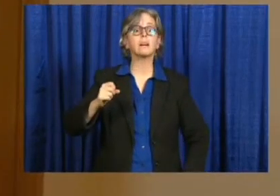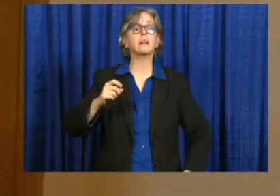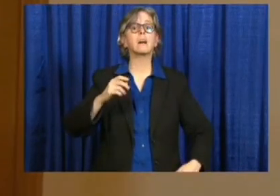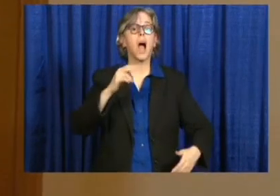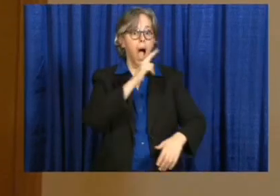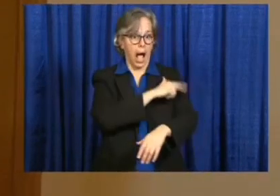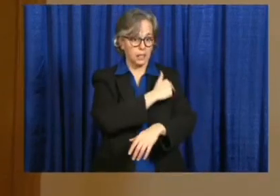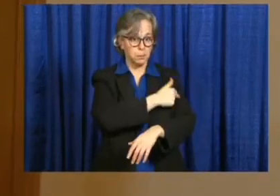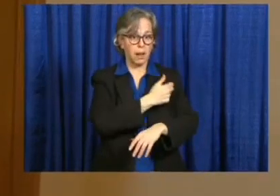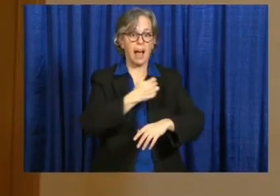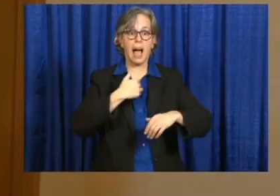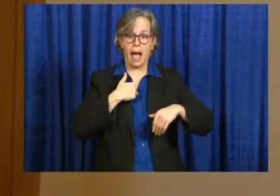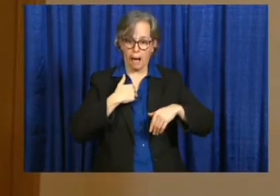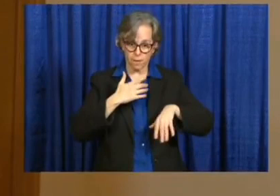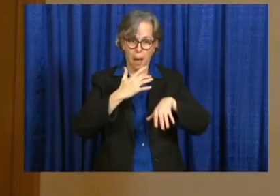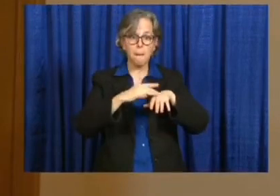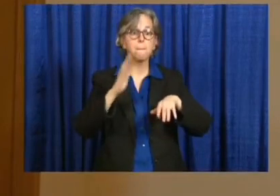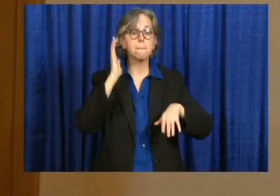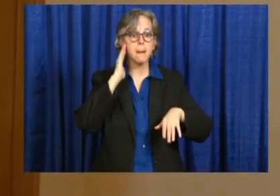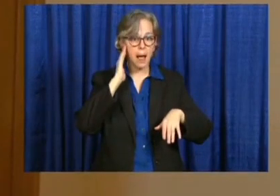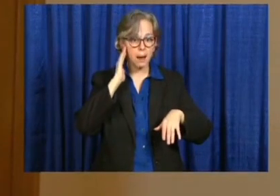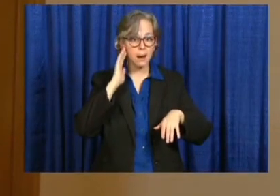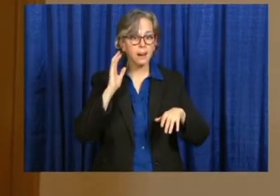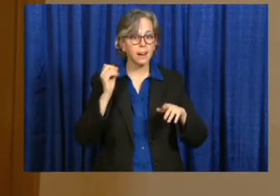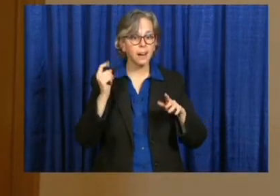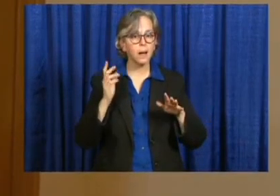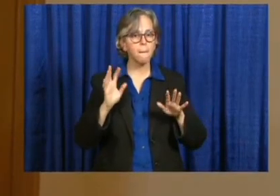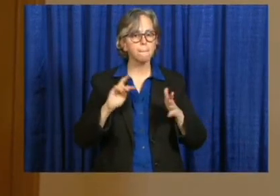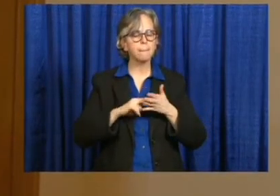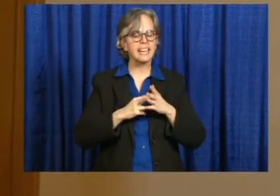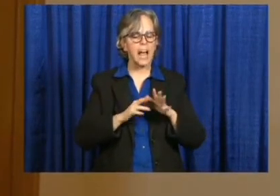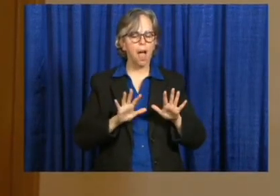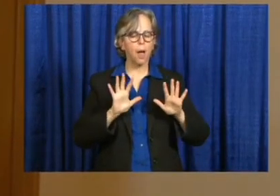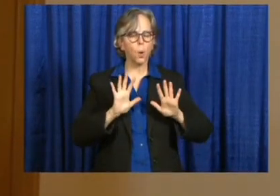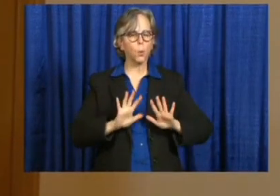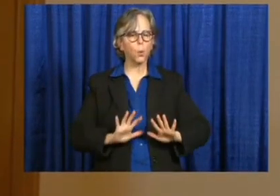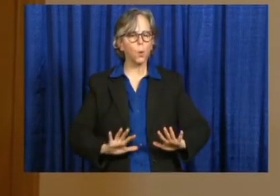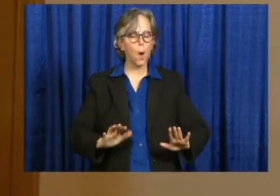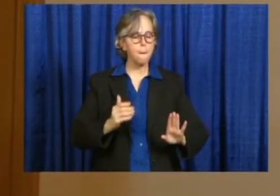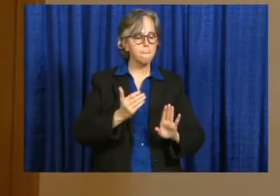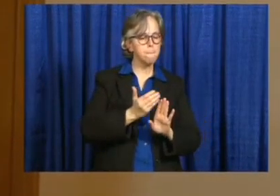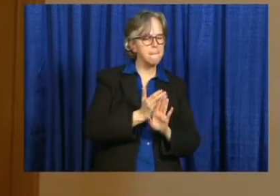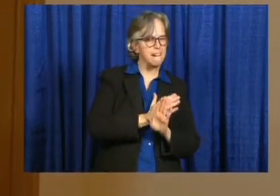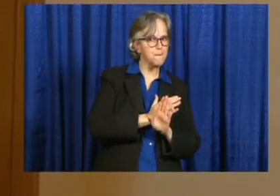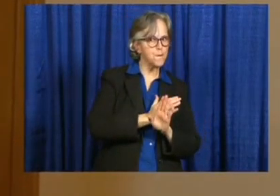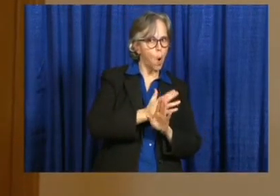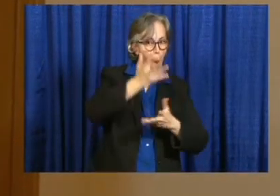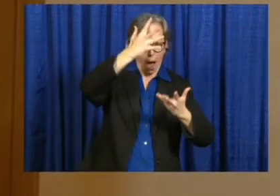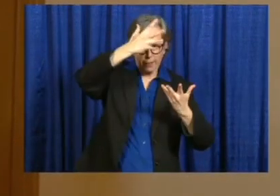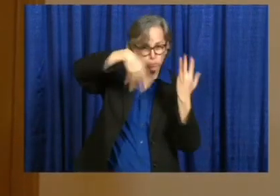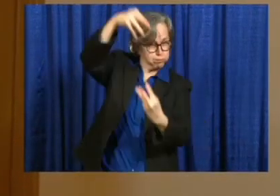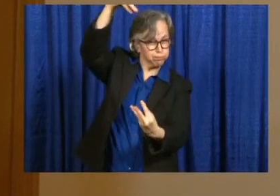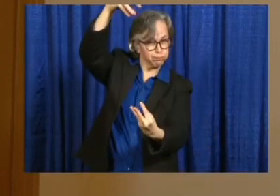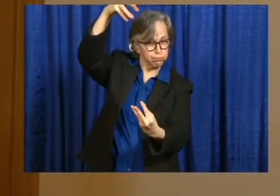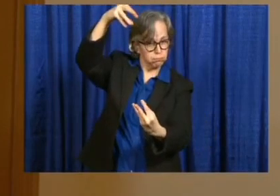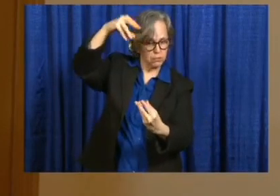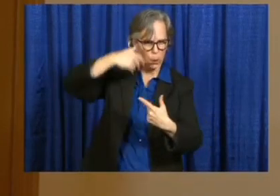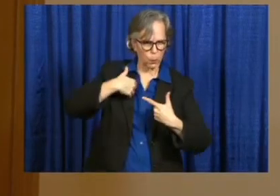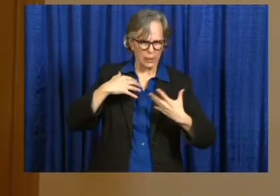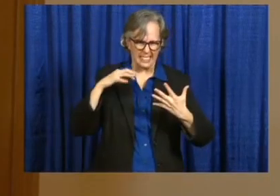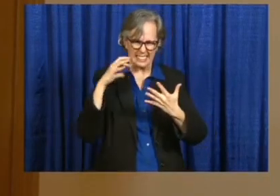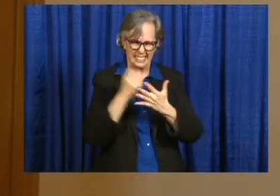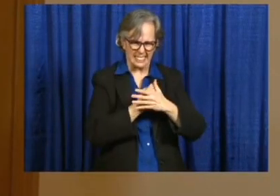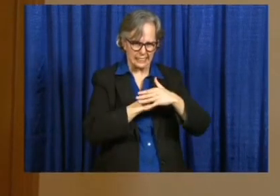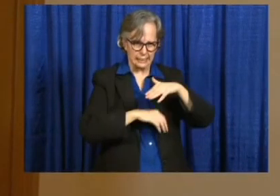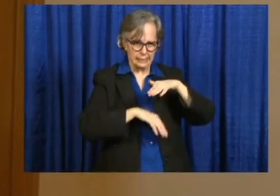have a calm before the storm. We're maximizing that, and then we're doubling that capacity again.